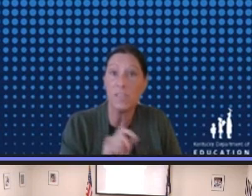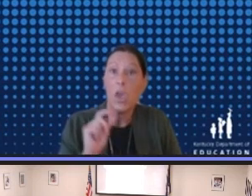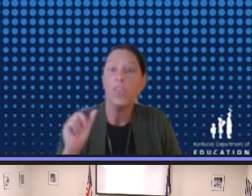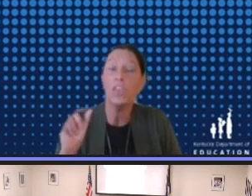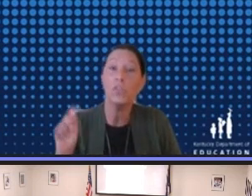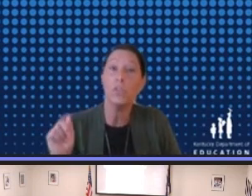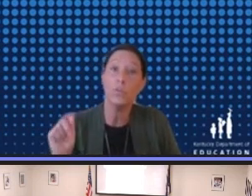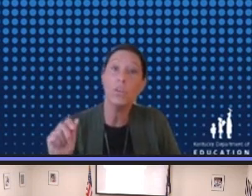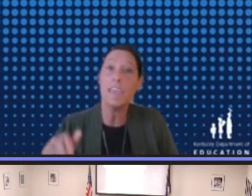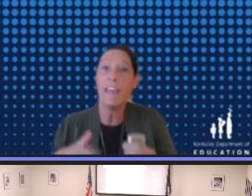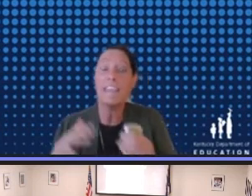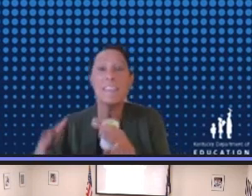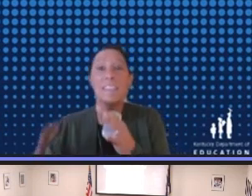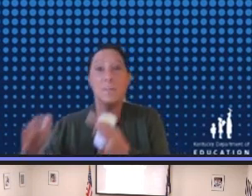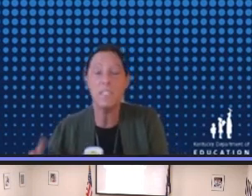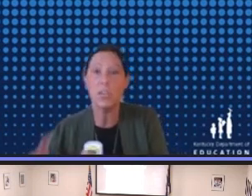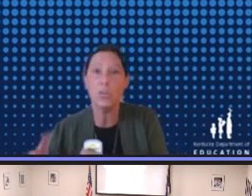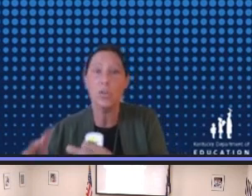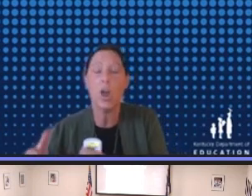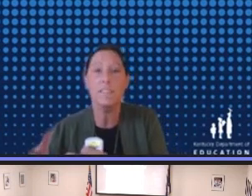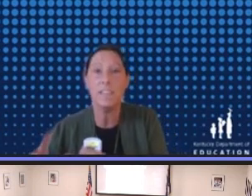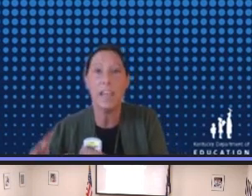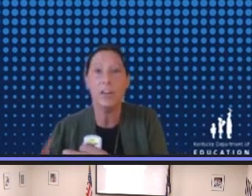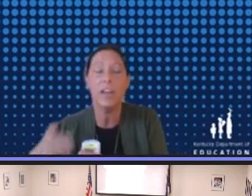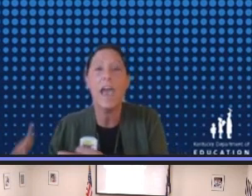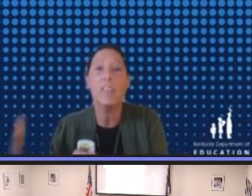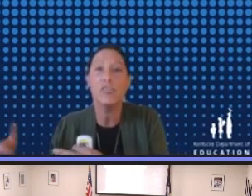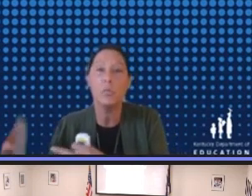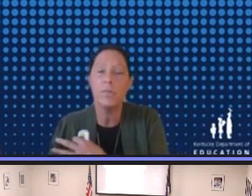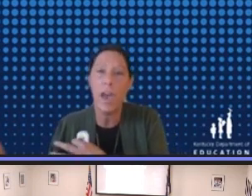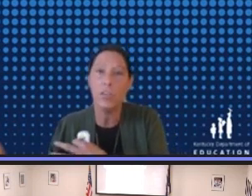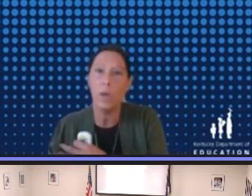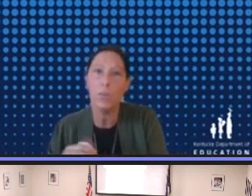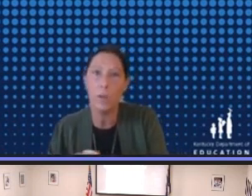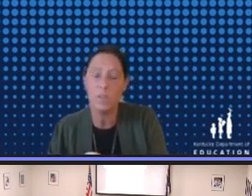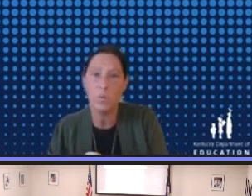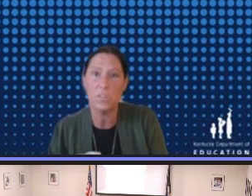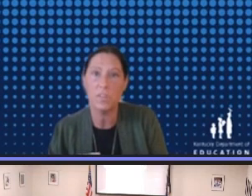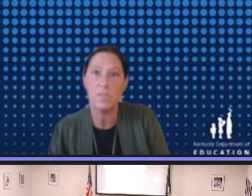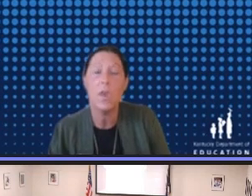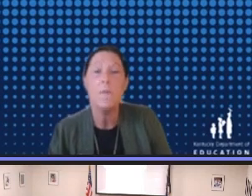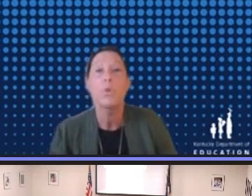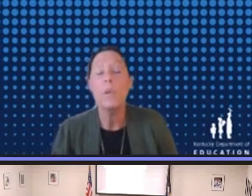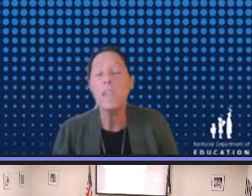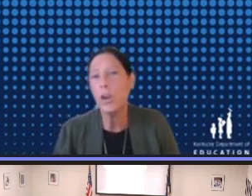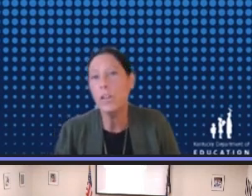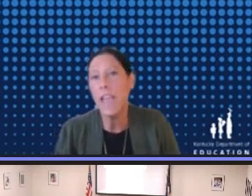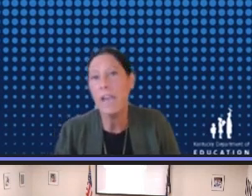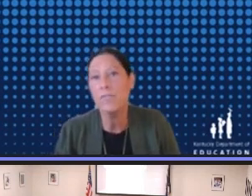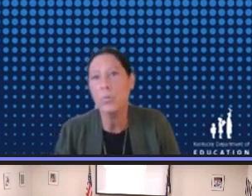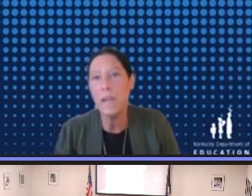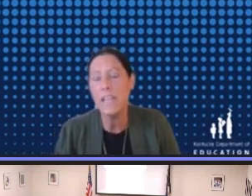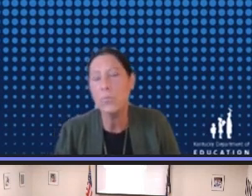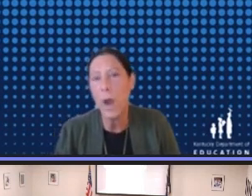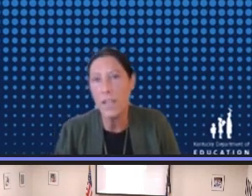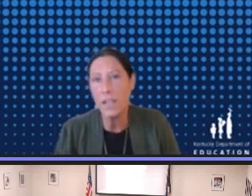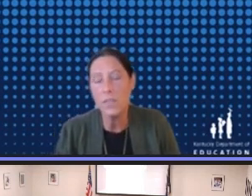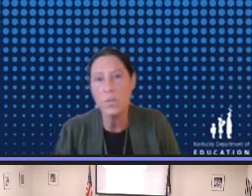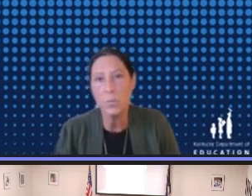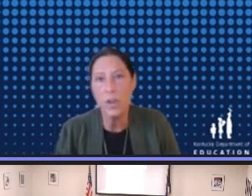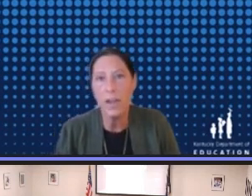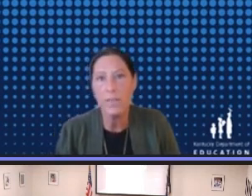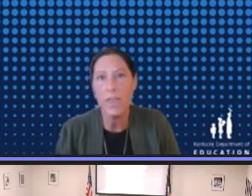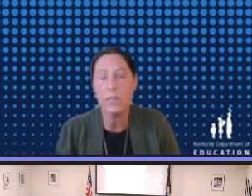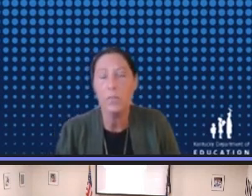equity lens that you're looking at in this particular content area as you evaluate resources. We currently have the reading and